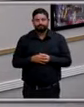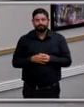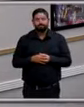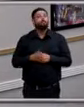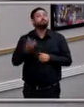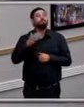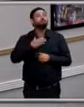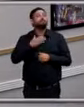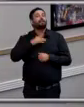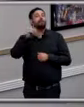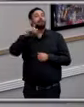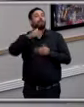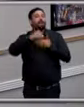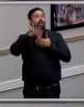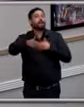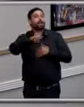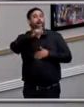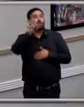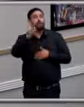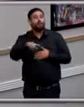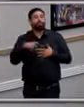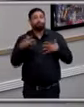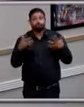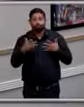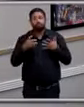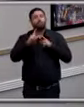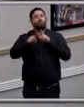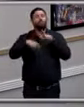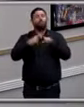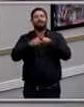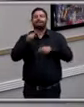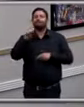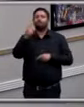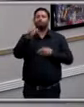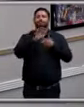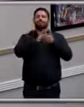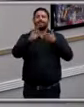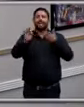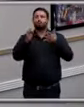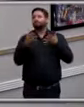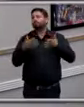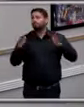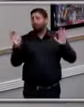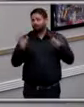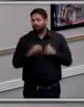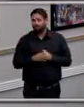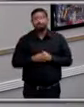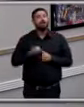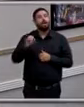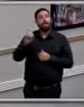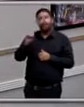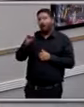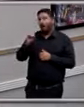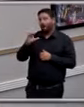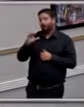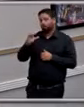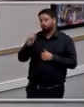My next question is, when is the first 9 weeks over? October